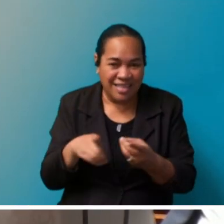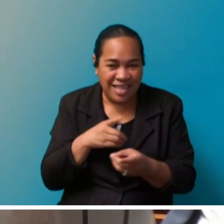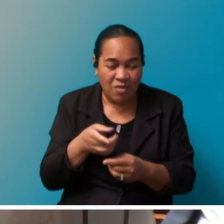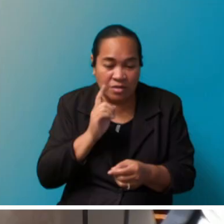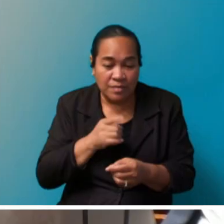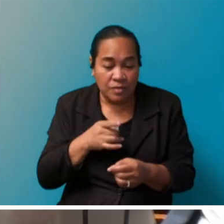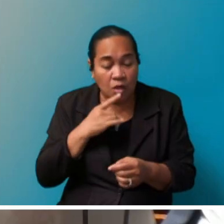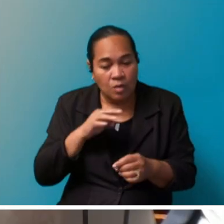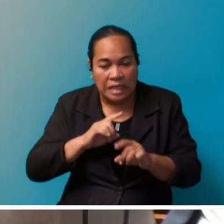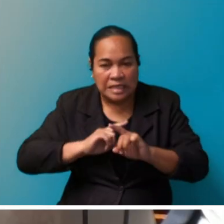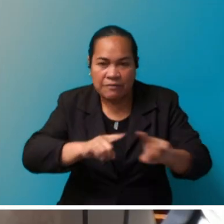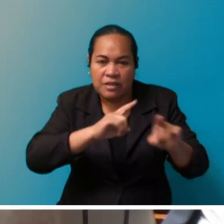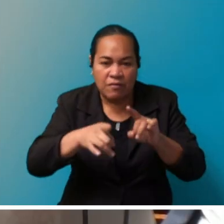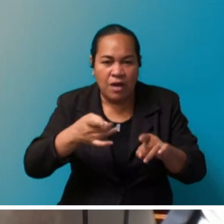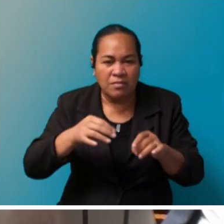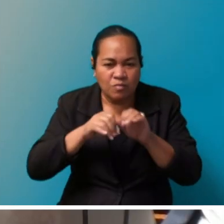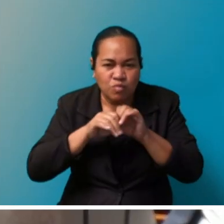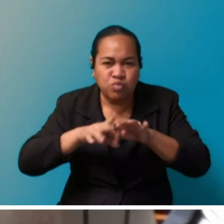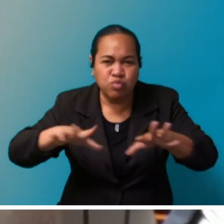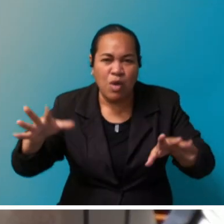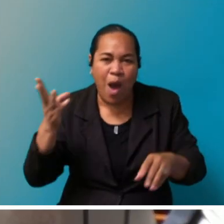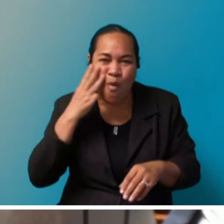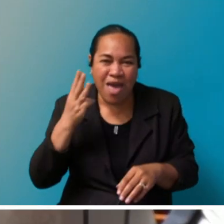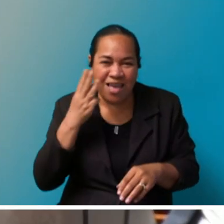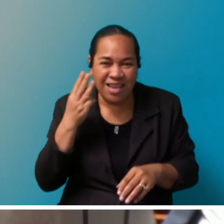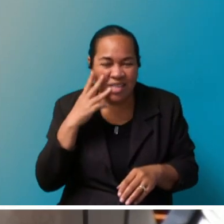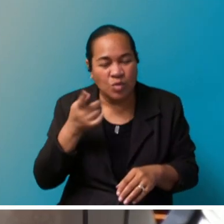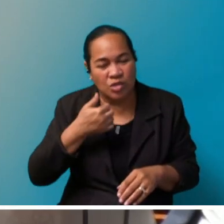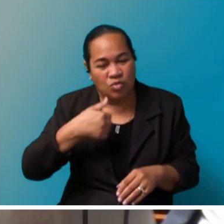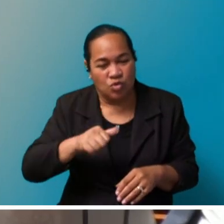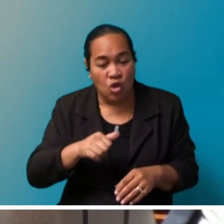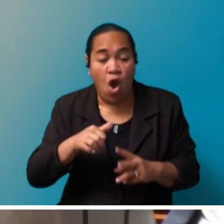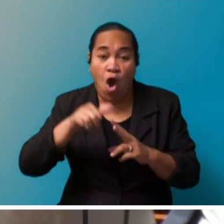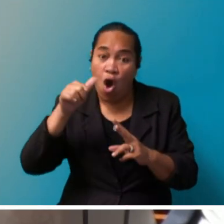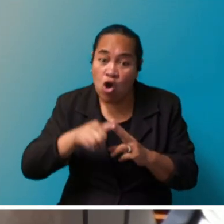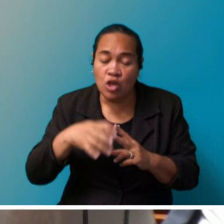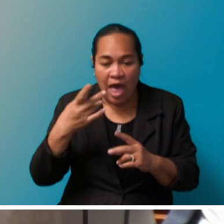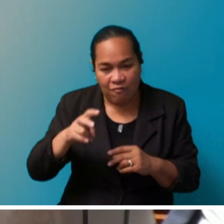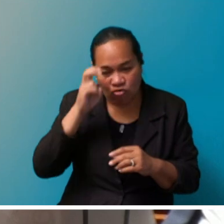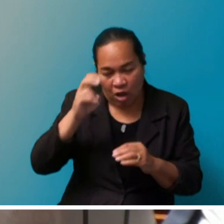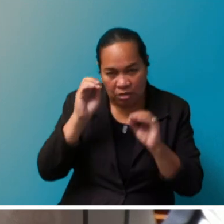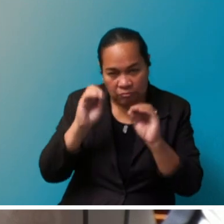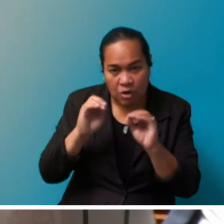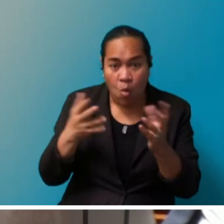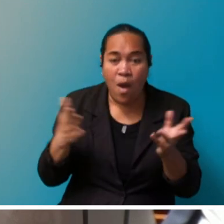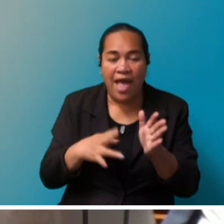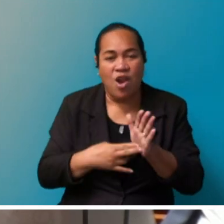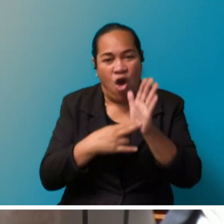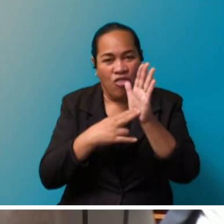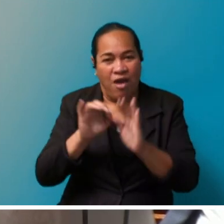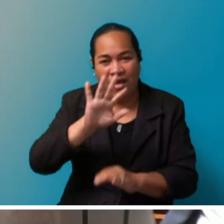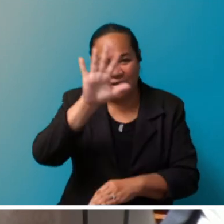multimedia platforms. Community-based disaster risk management trainings will also be conducted in the Northern Division. Workshop